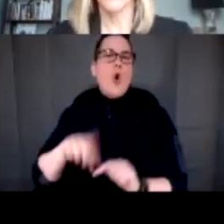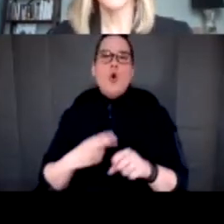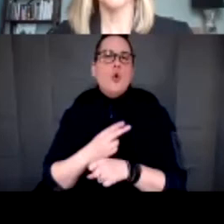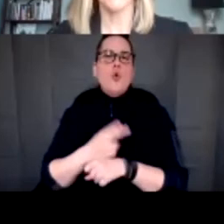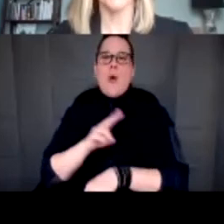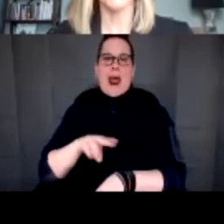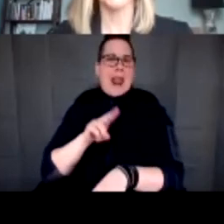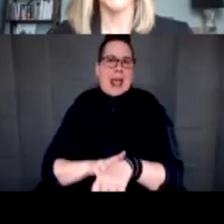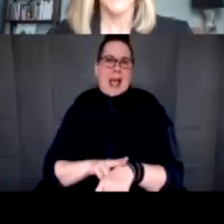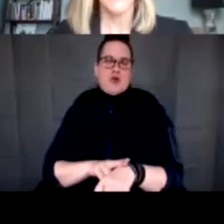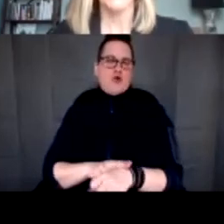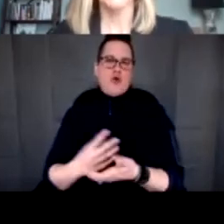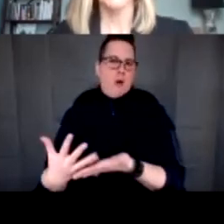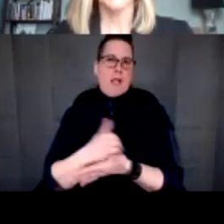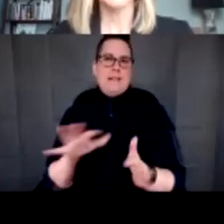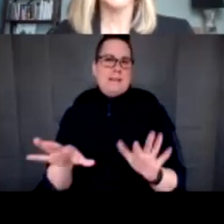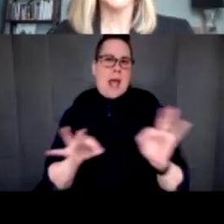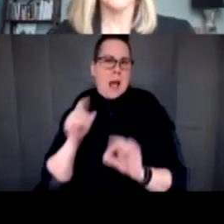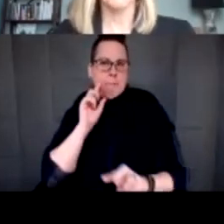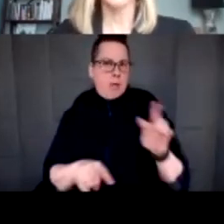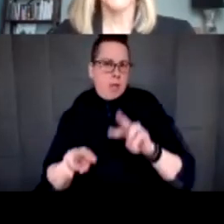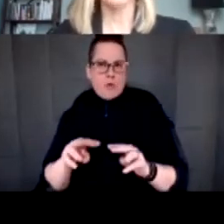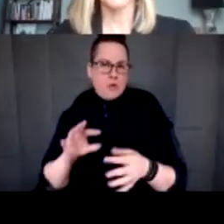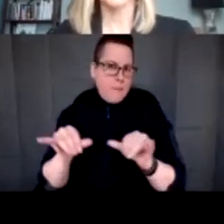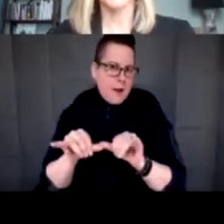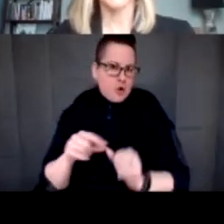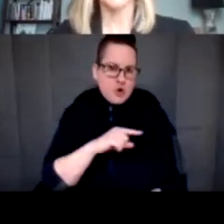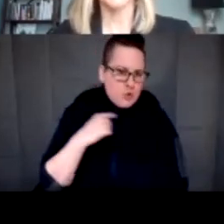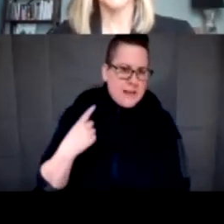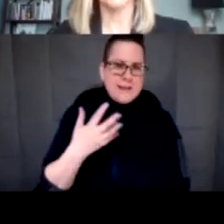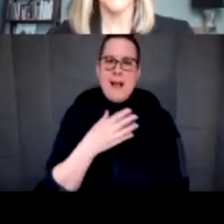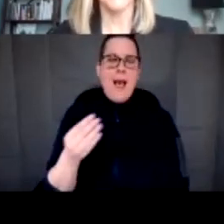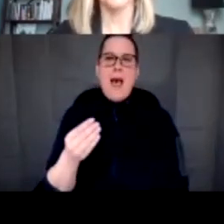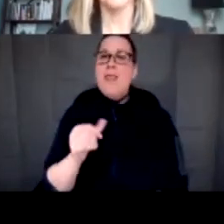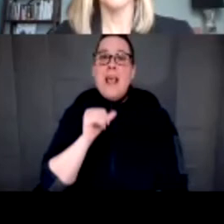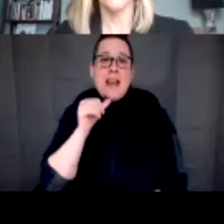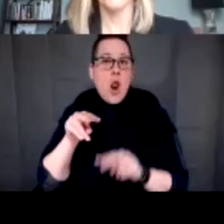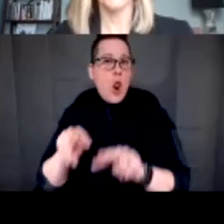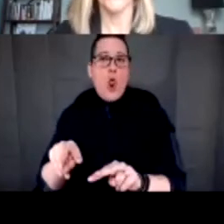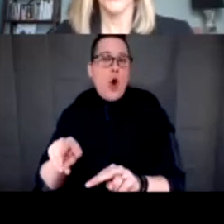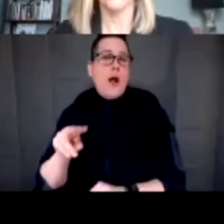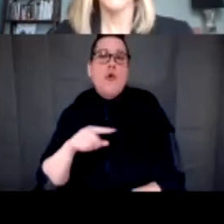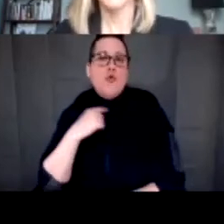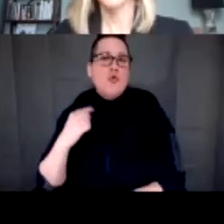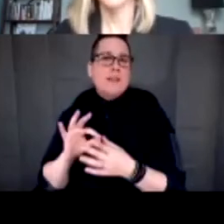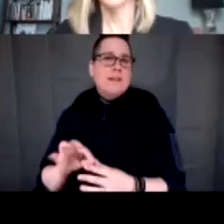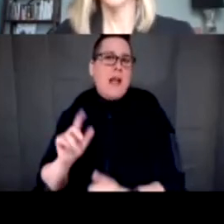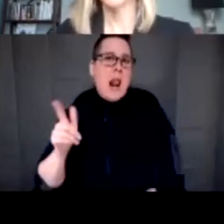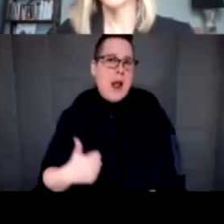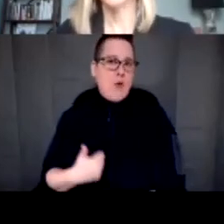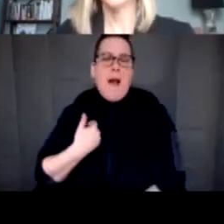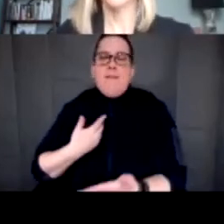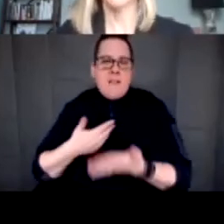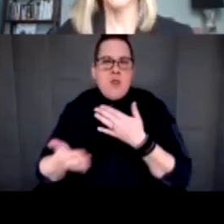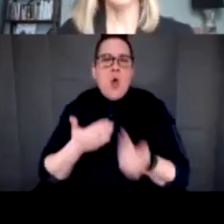to quantify risk. And they did not quantify risk in later life, even though that we know